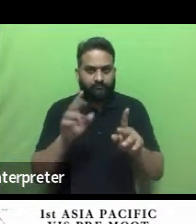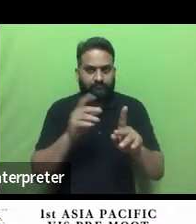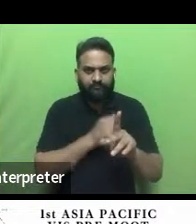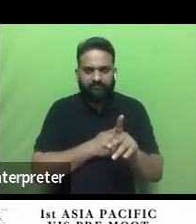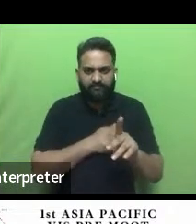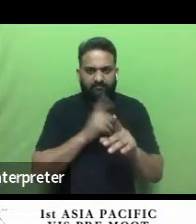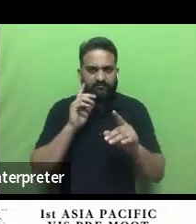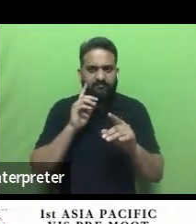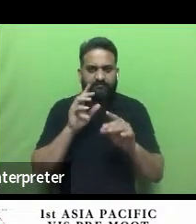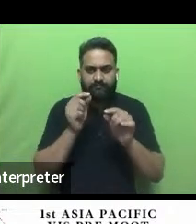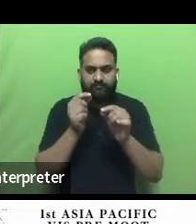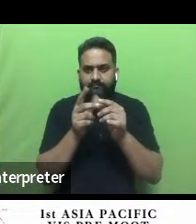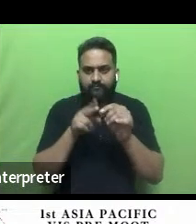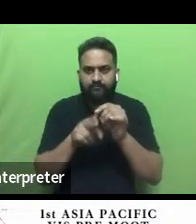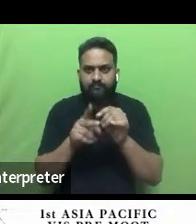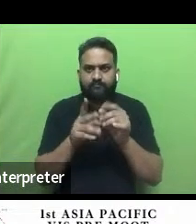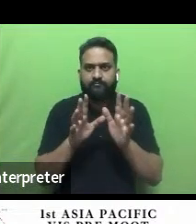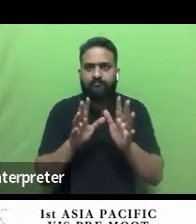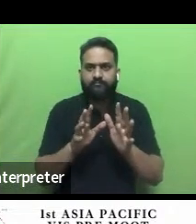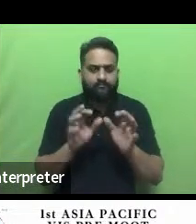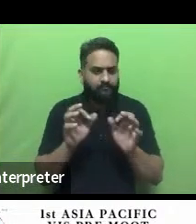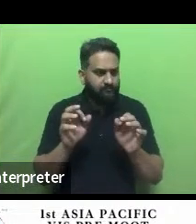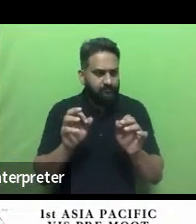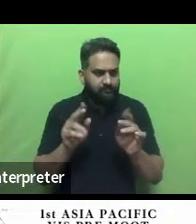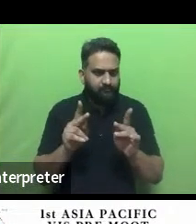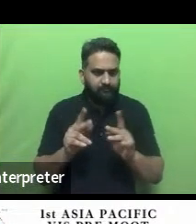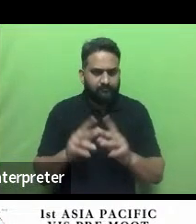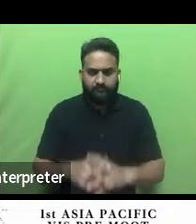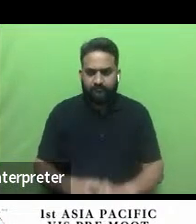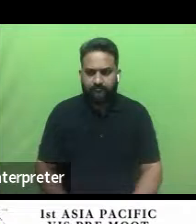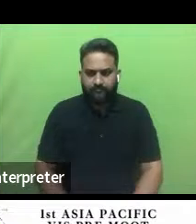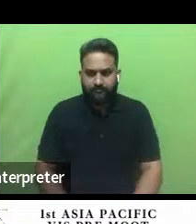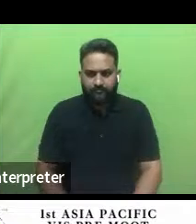for a moment. Okay.